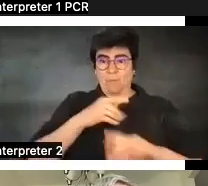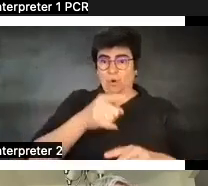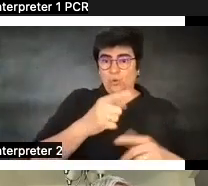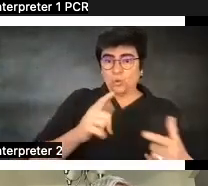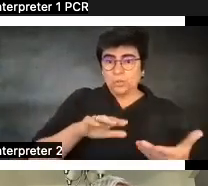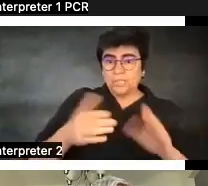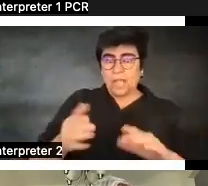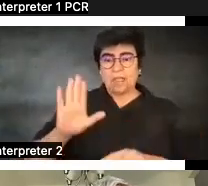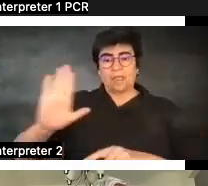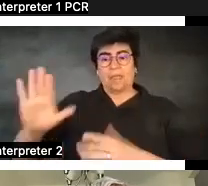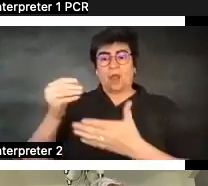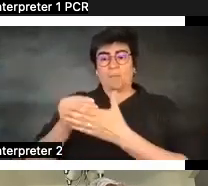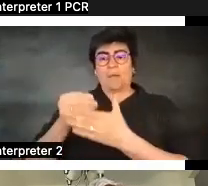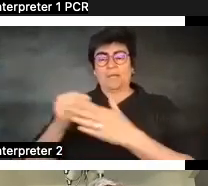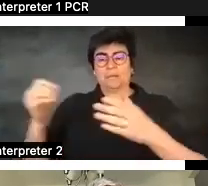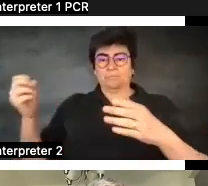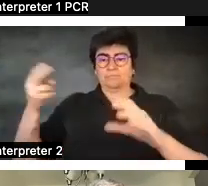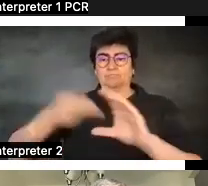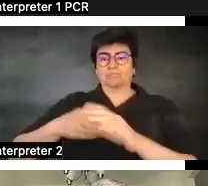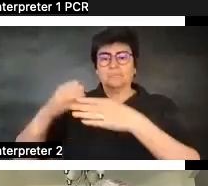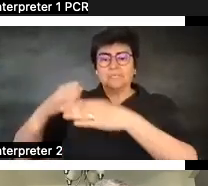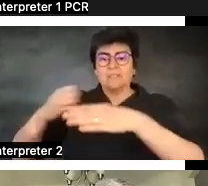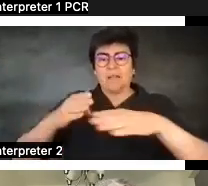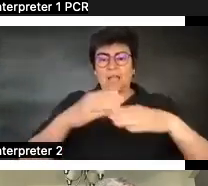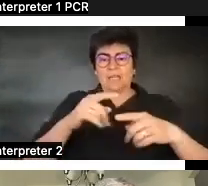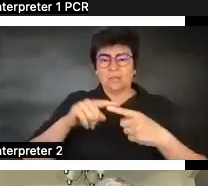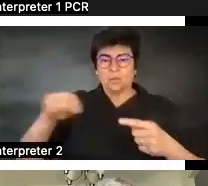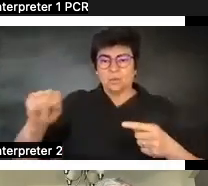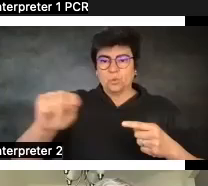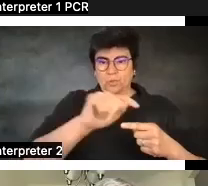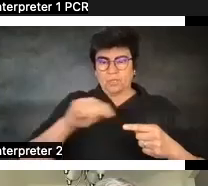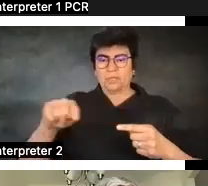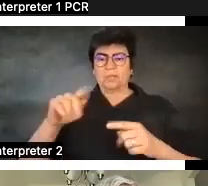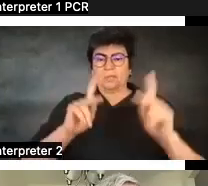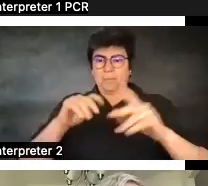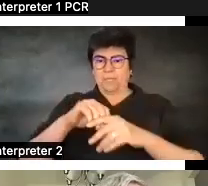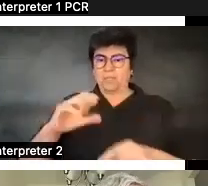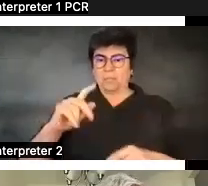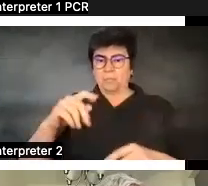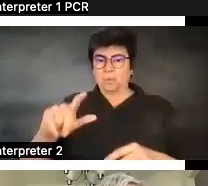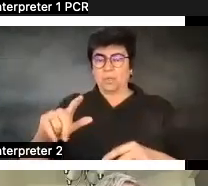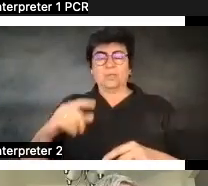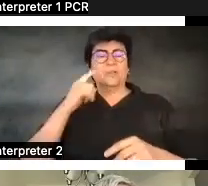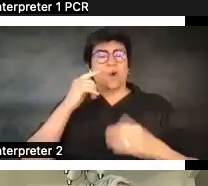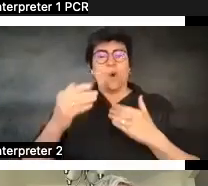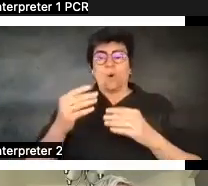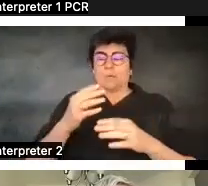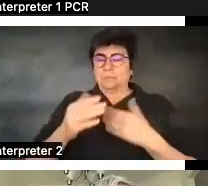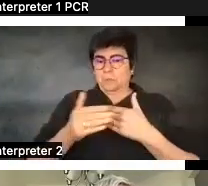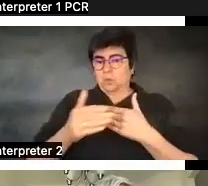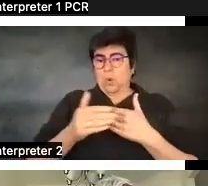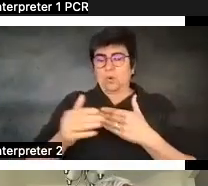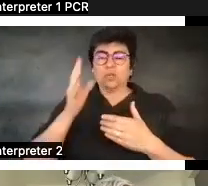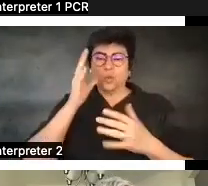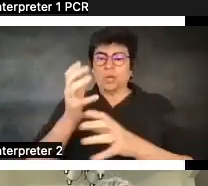their money starts to be divided out for you. So in the short run, you're going to be receiving